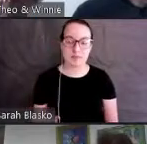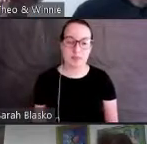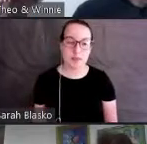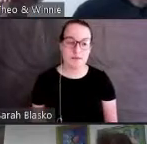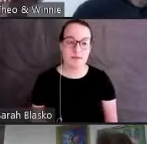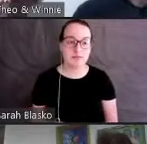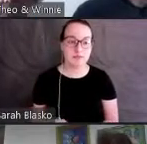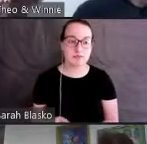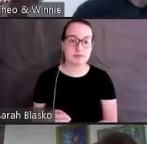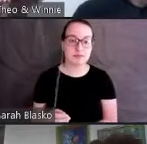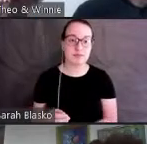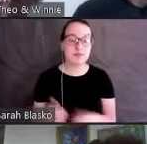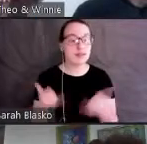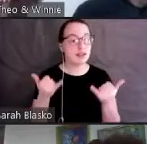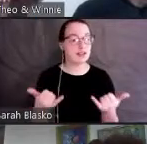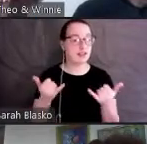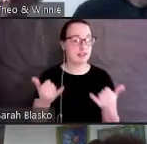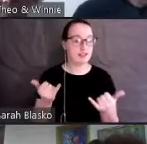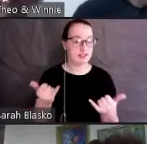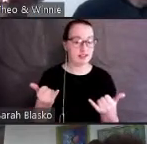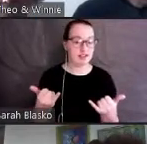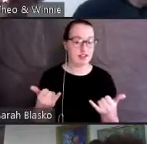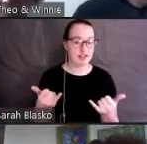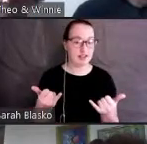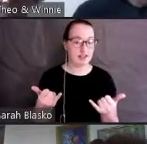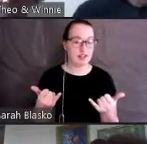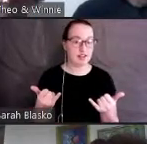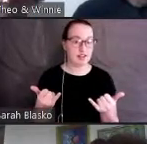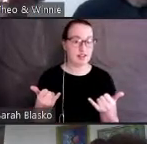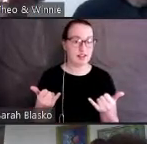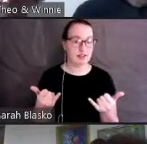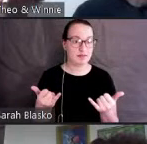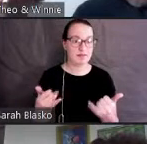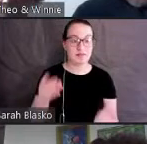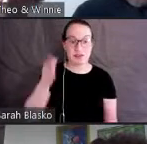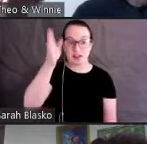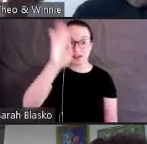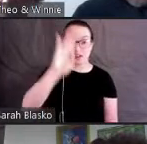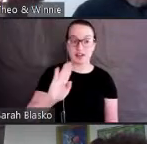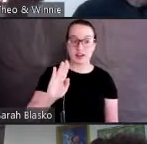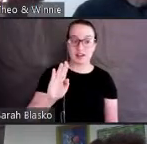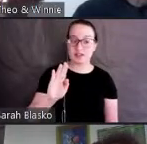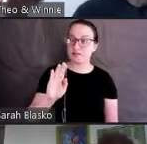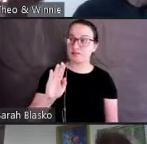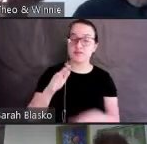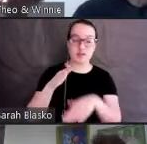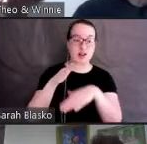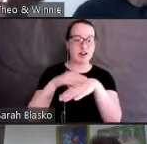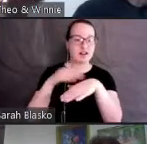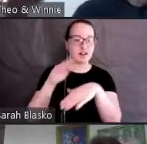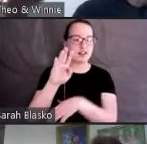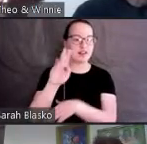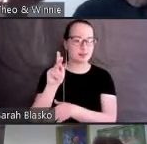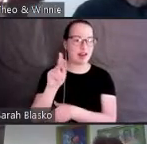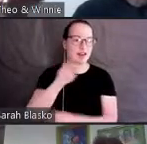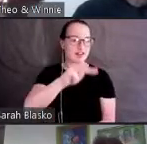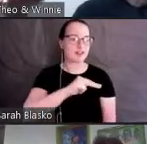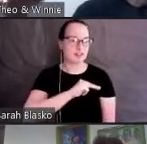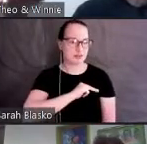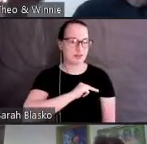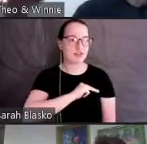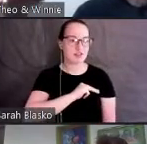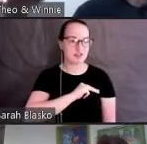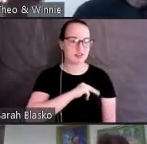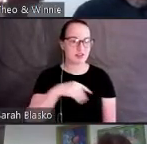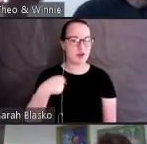today is a day that calls us back to missions. Today is a day that we get